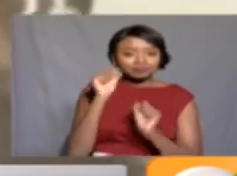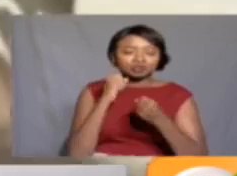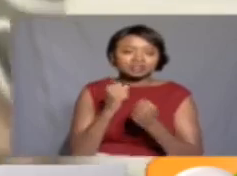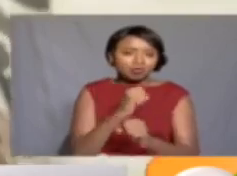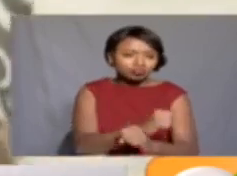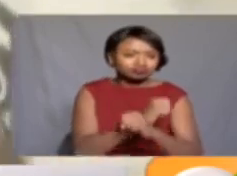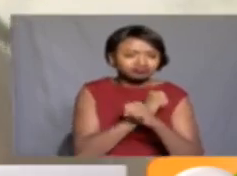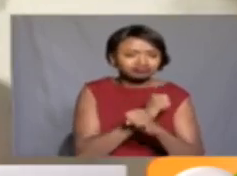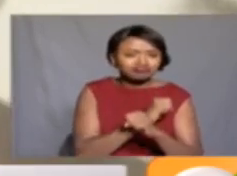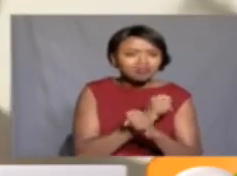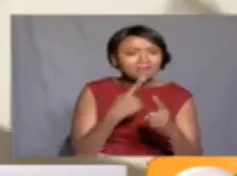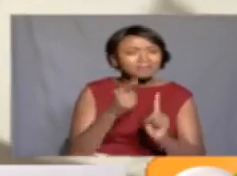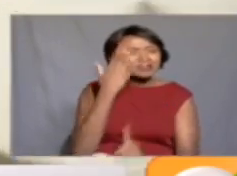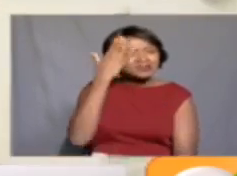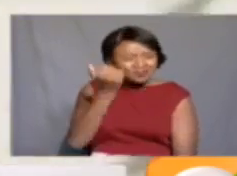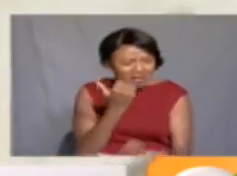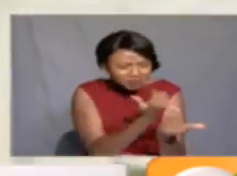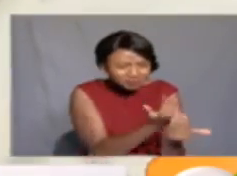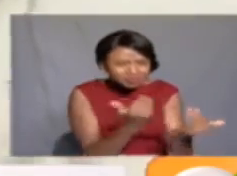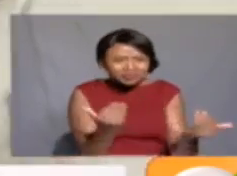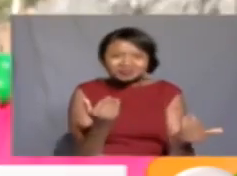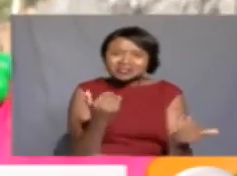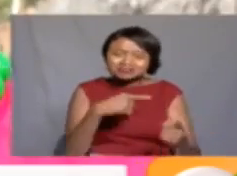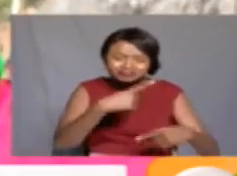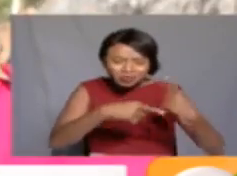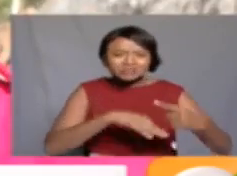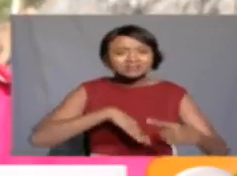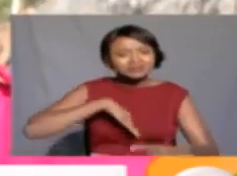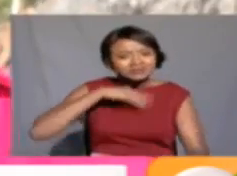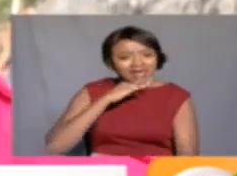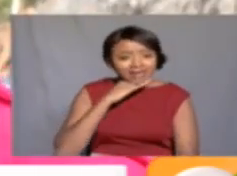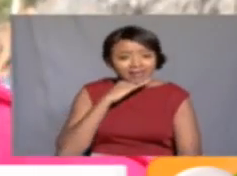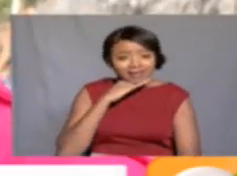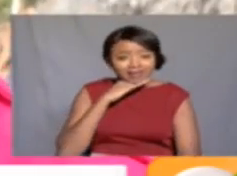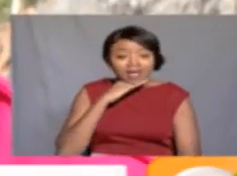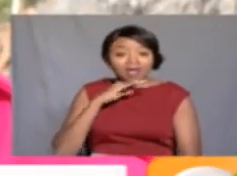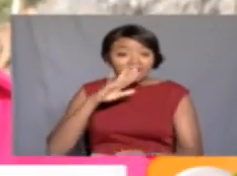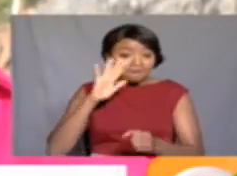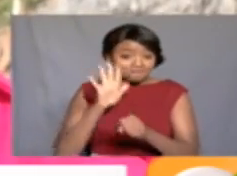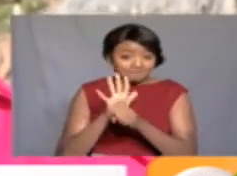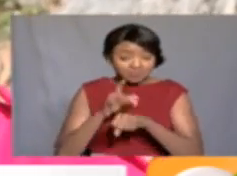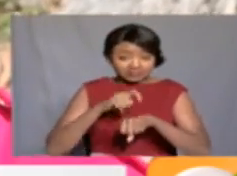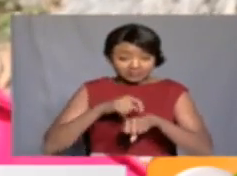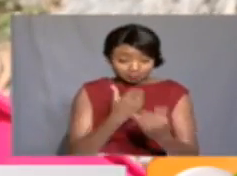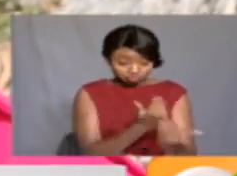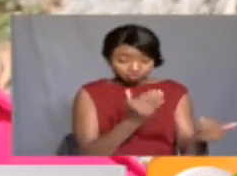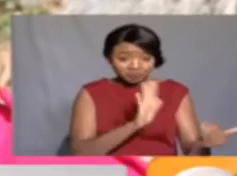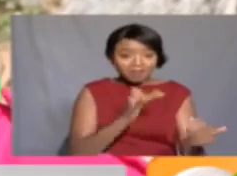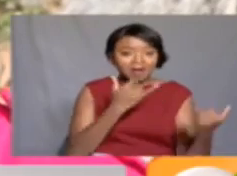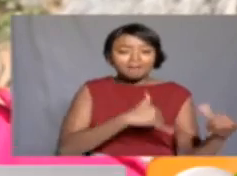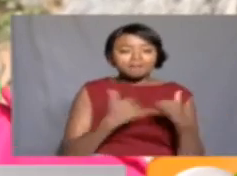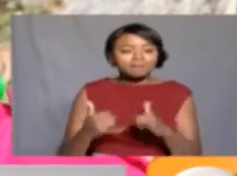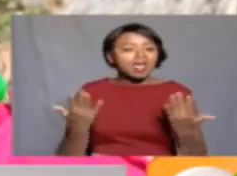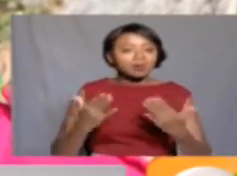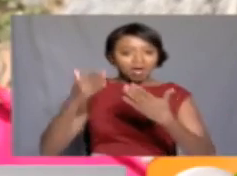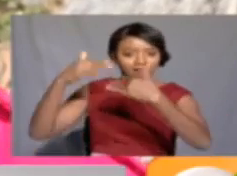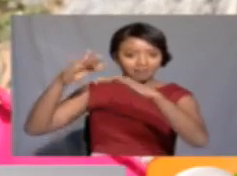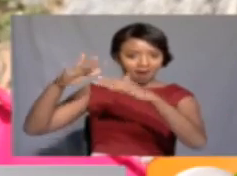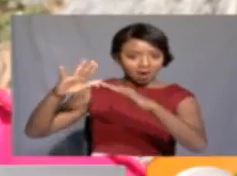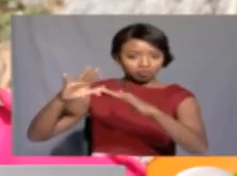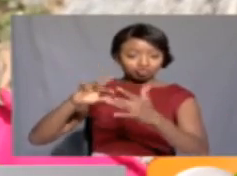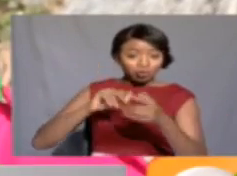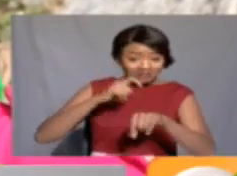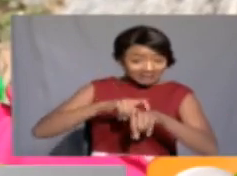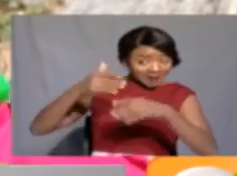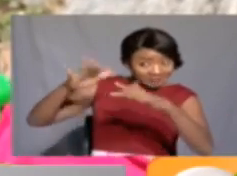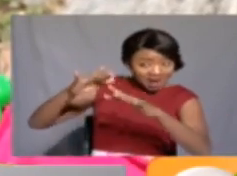prevented. But why are children still dying? These children tend to play outside, so that exposure really affects them